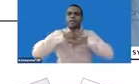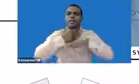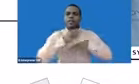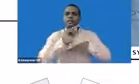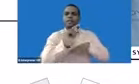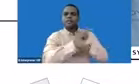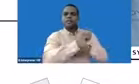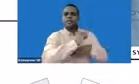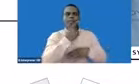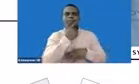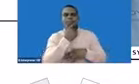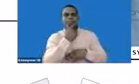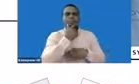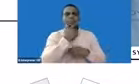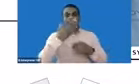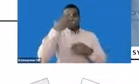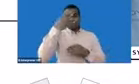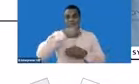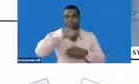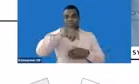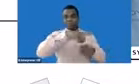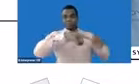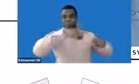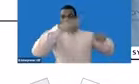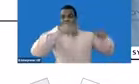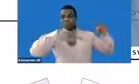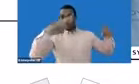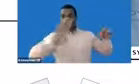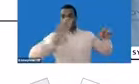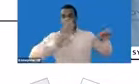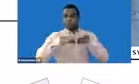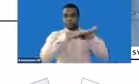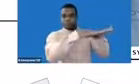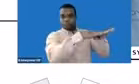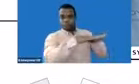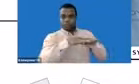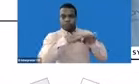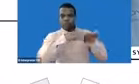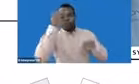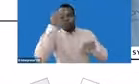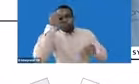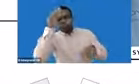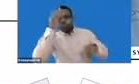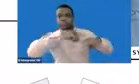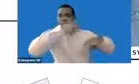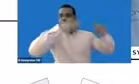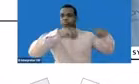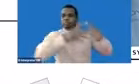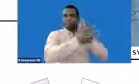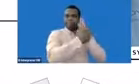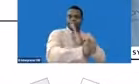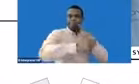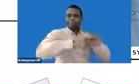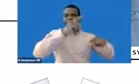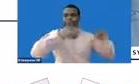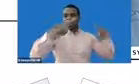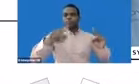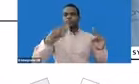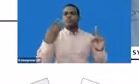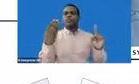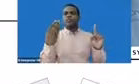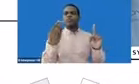find different barriers, and it's important to address and reach a very